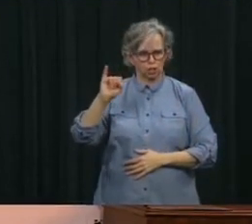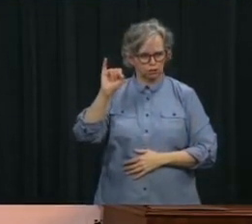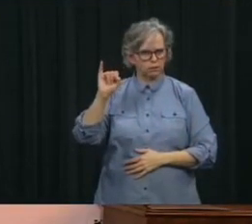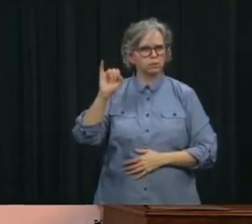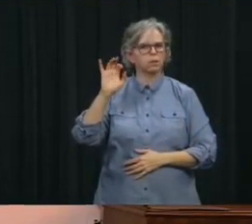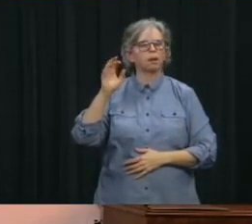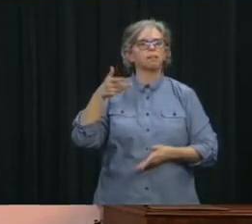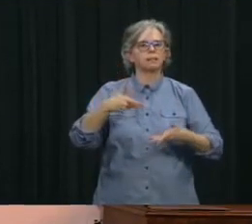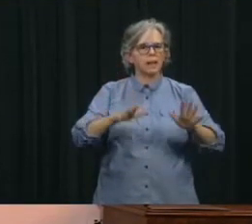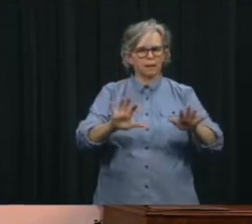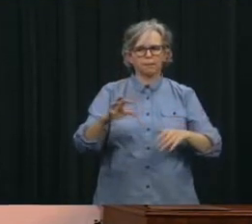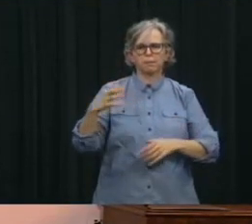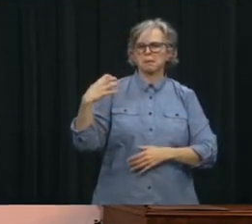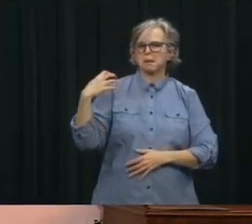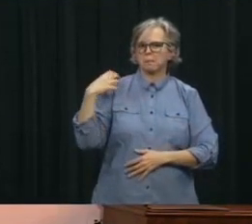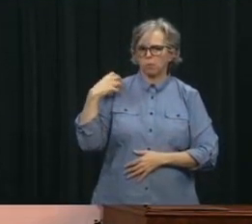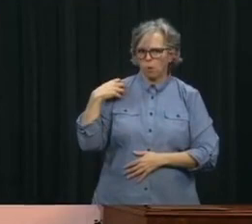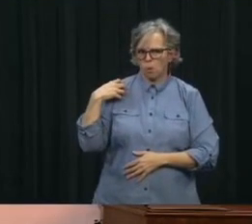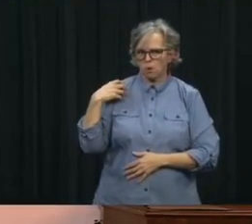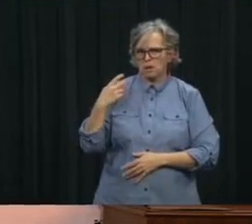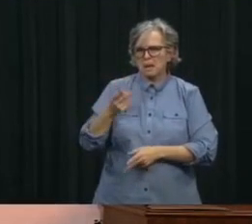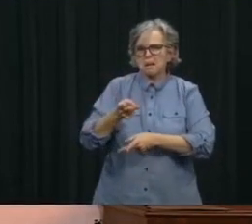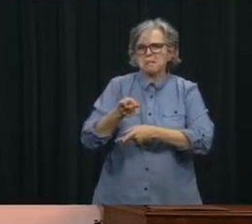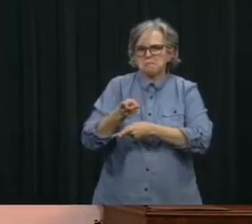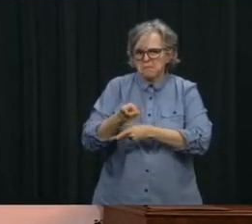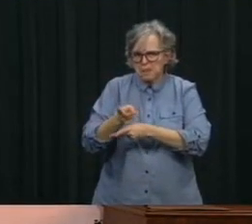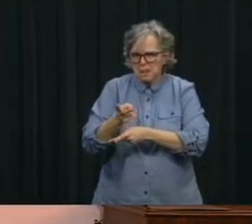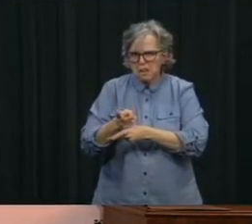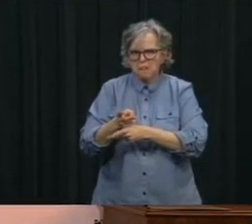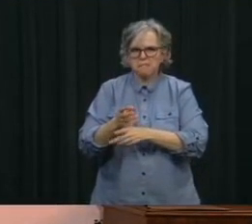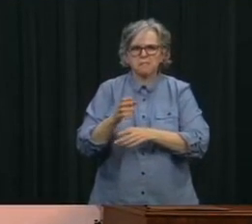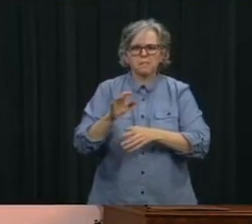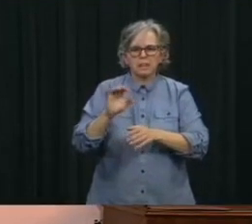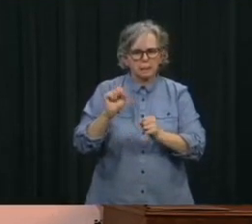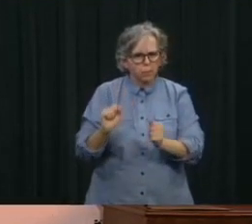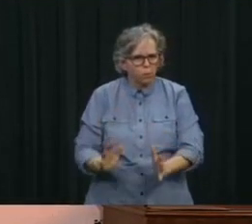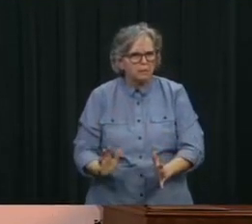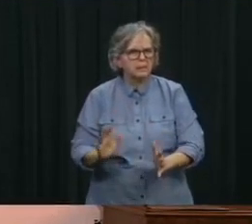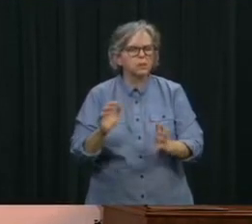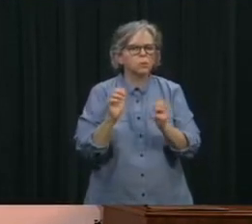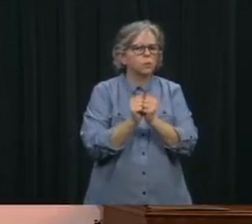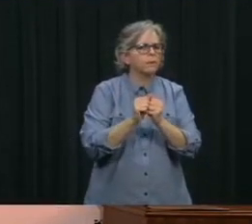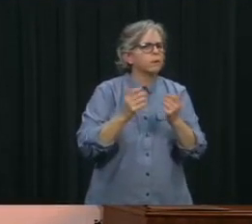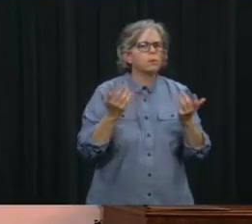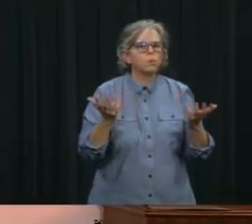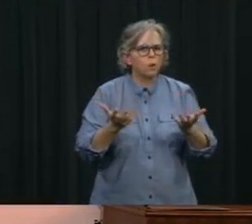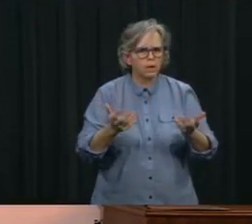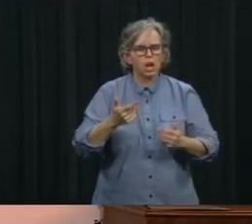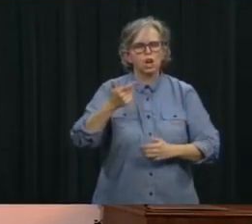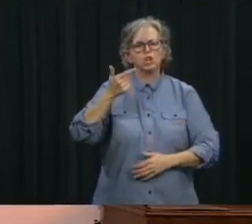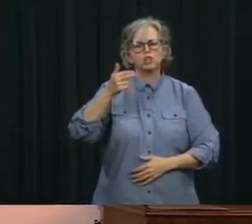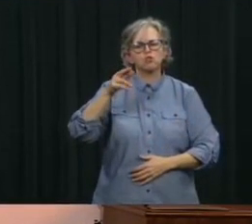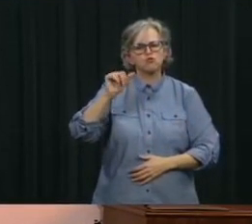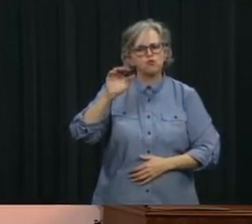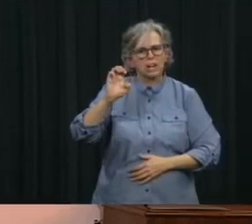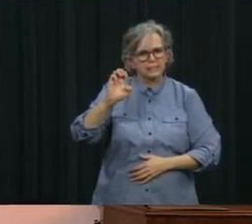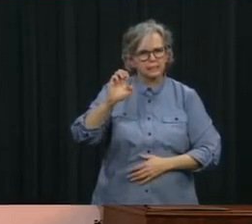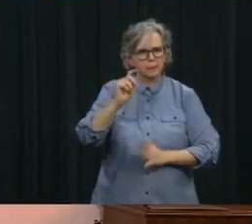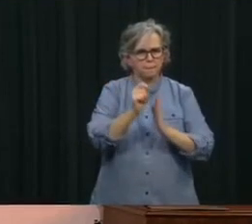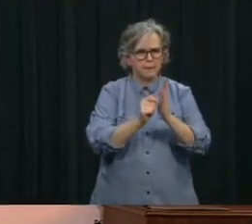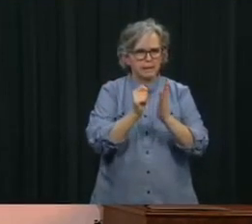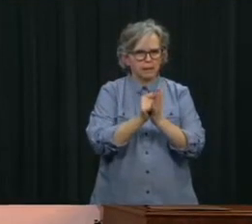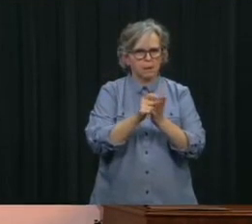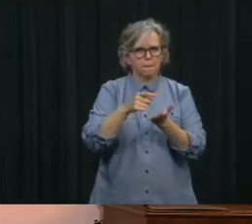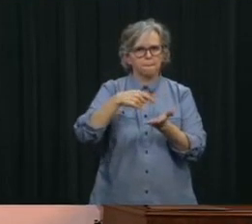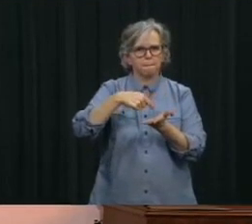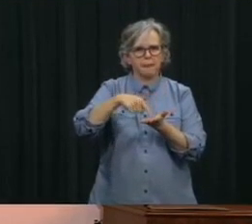care of their employees with a grace period for insurance premiums. The grace